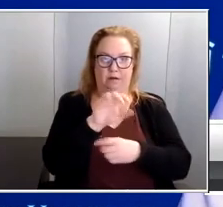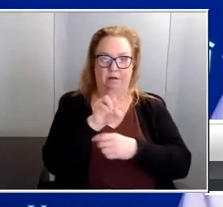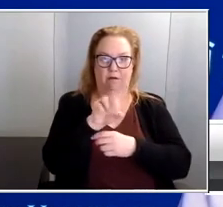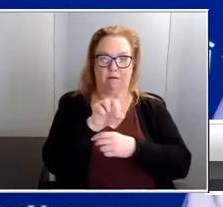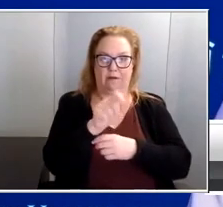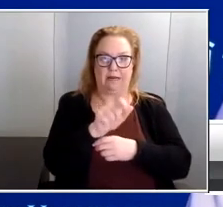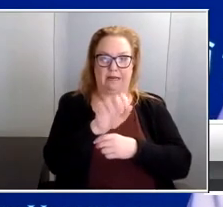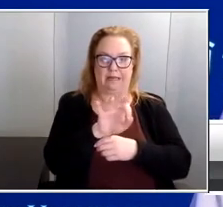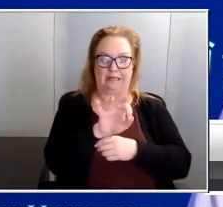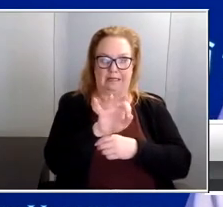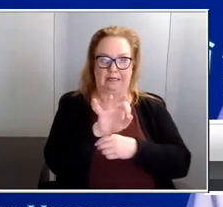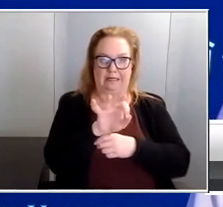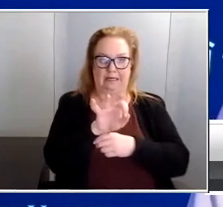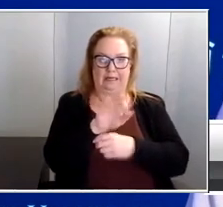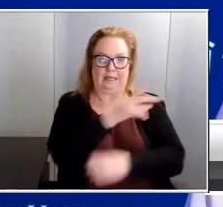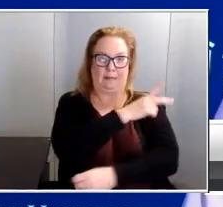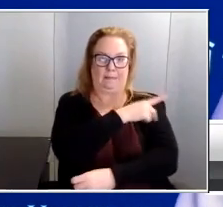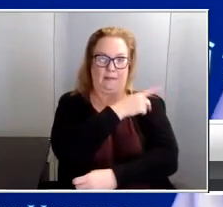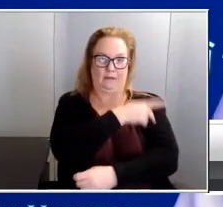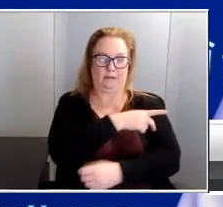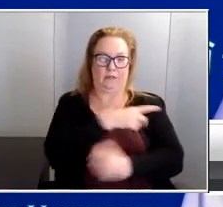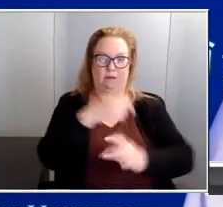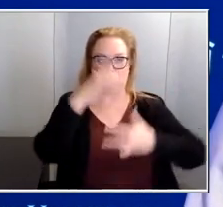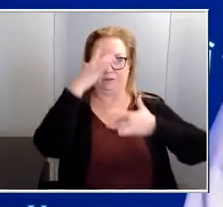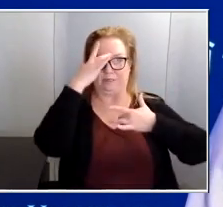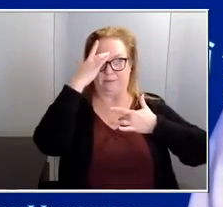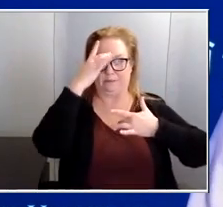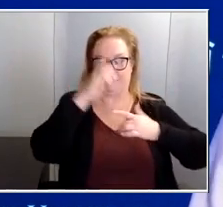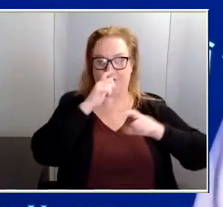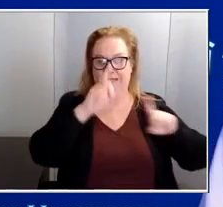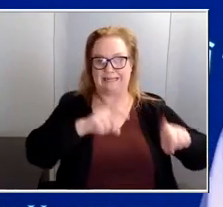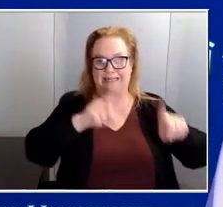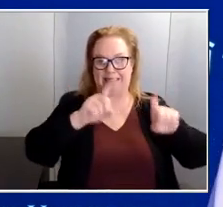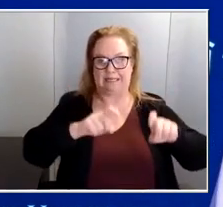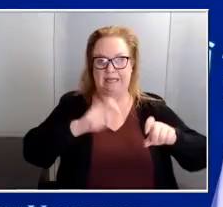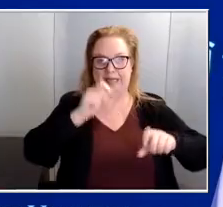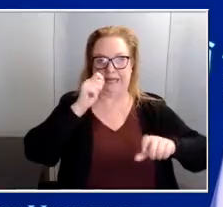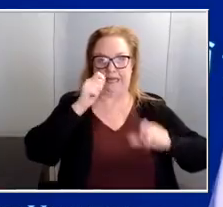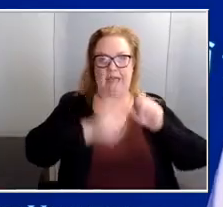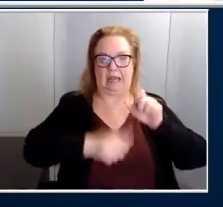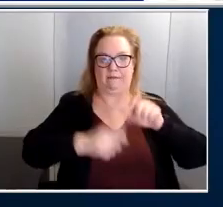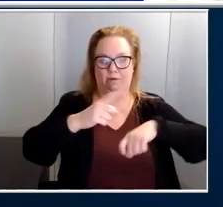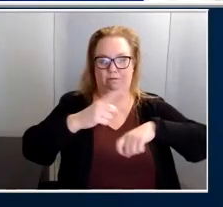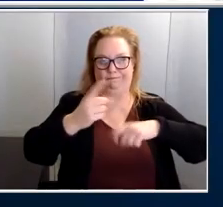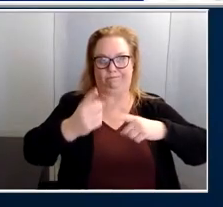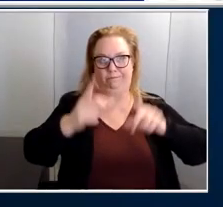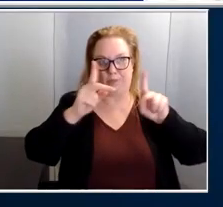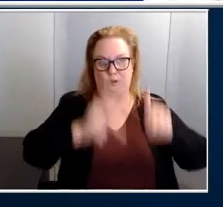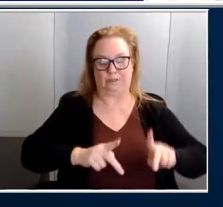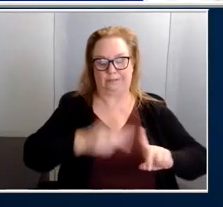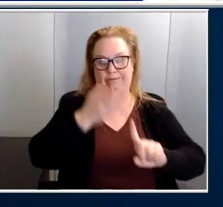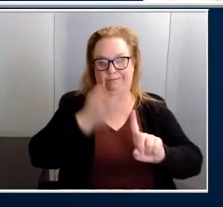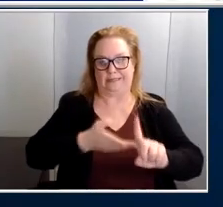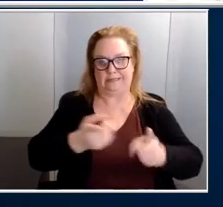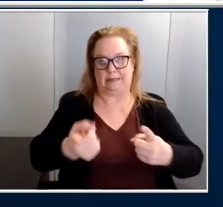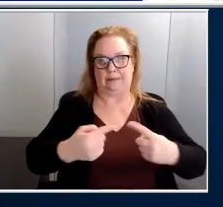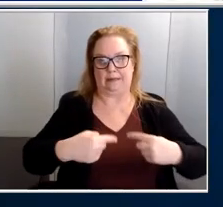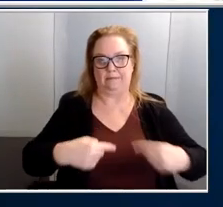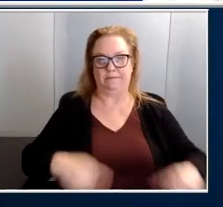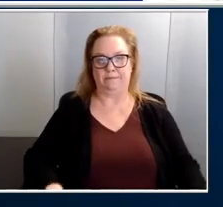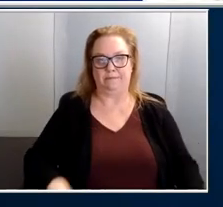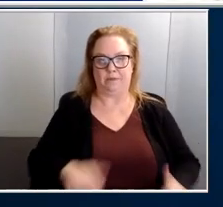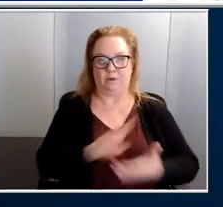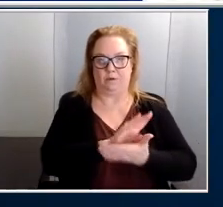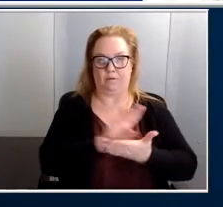COVID-19 only in those patients that are symptomatic. They aren't testing necessarily everybody that's coming into the hospital. Yeah, I think it's a pretty big deal. You know, we're 4 weeks